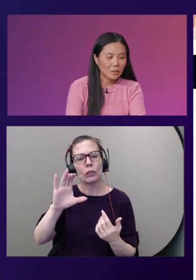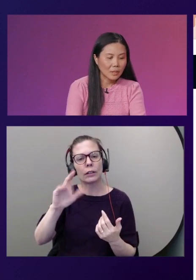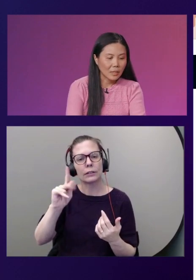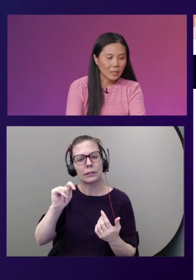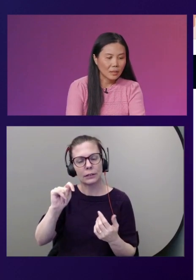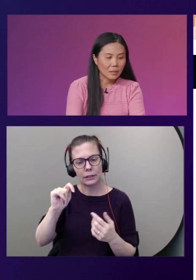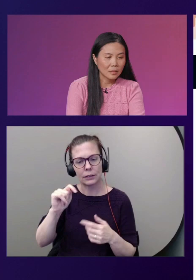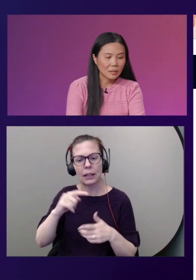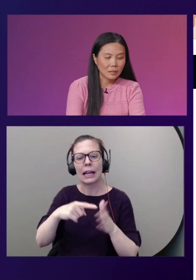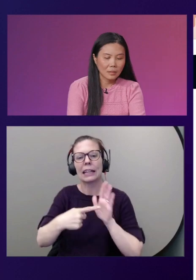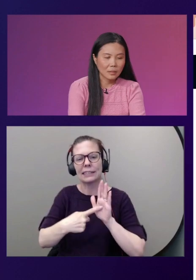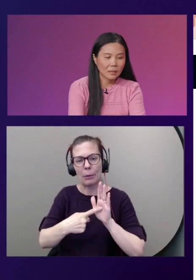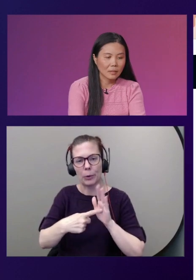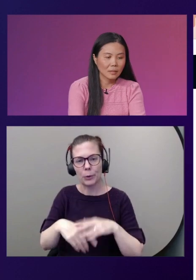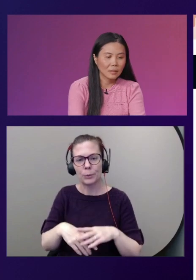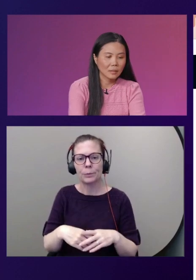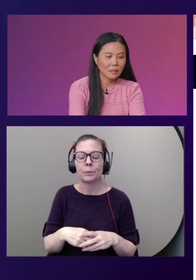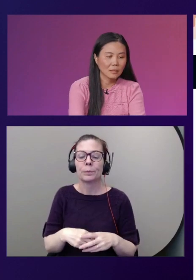example, and then